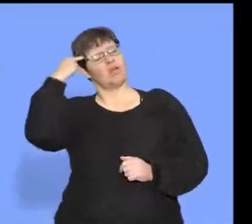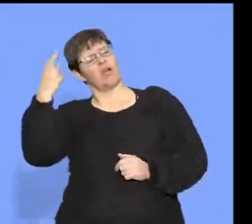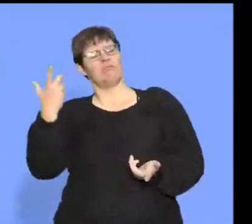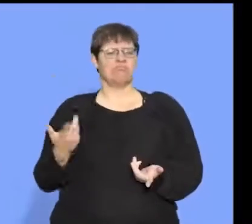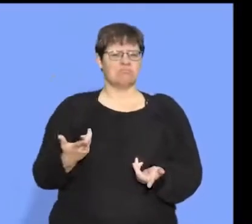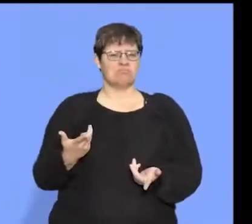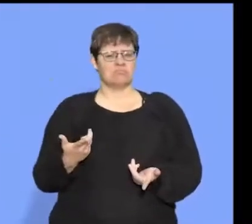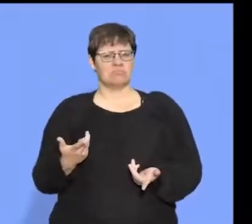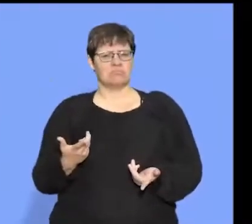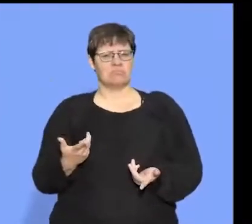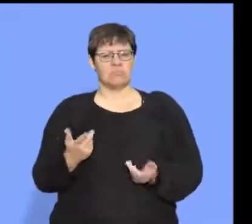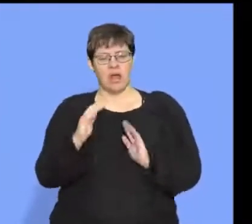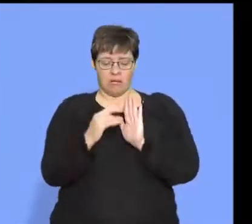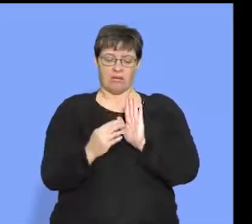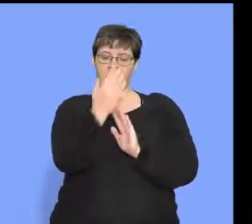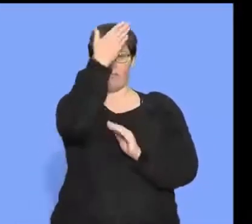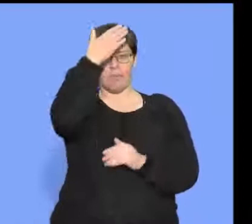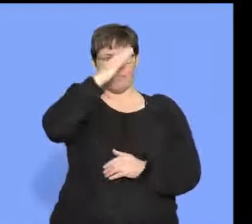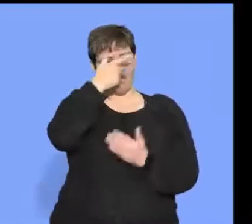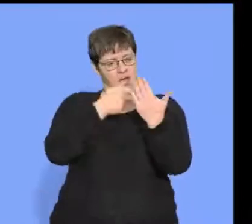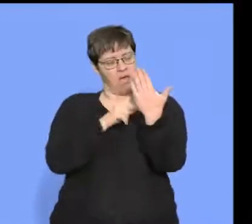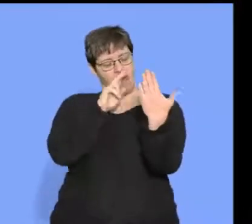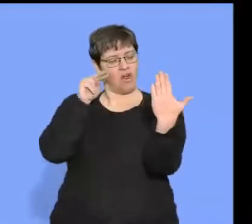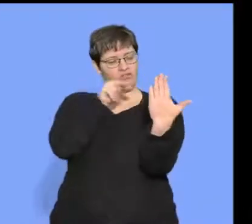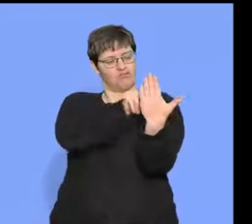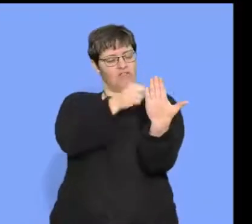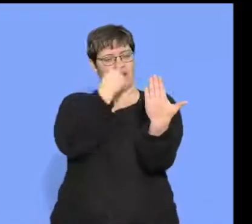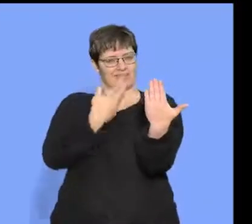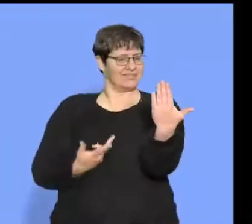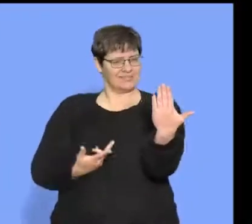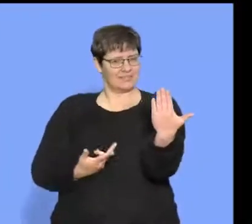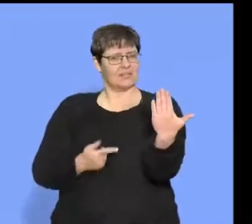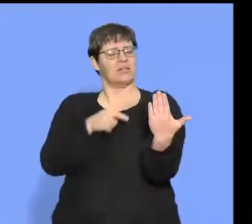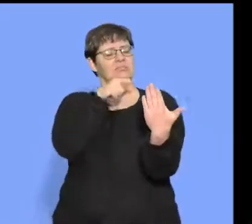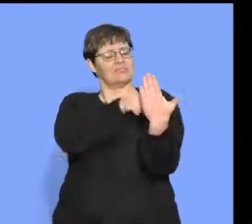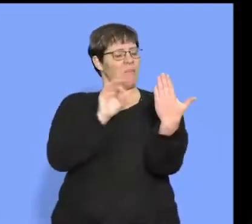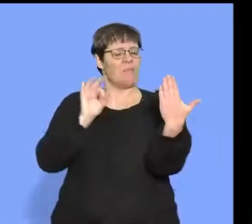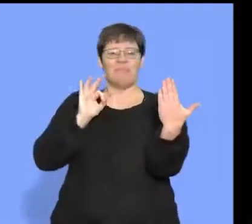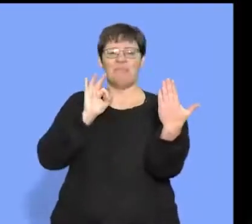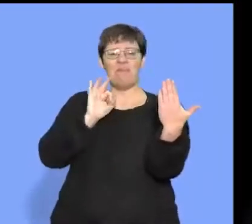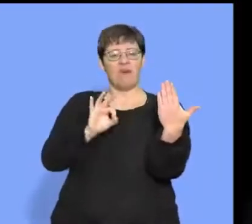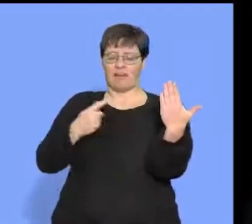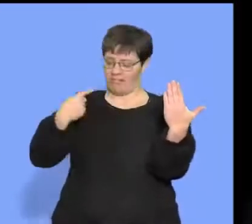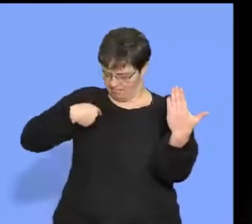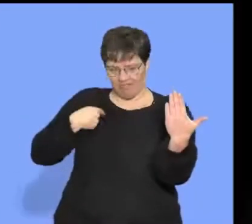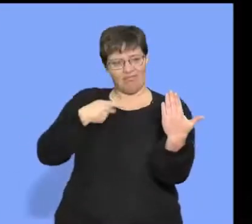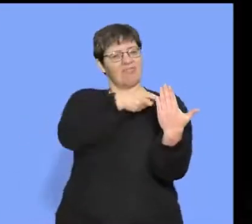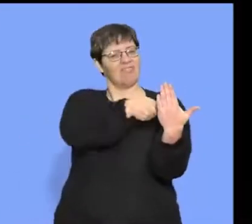Have you ever thought about how a reflection of your face in a mirror is always the